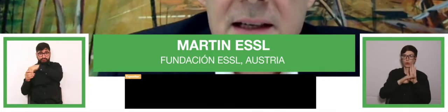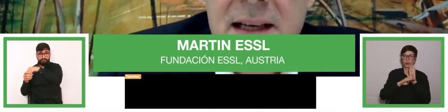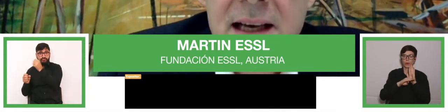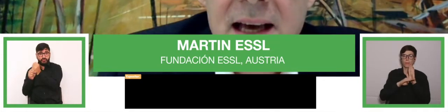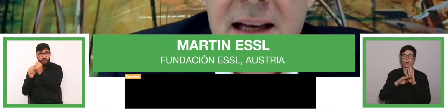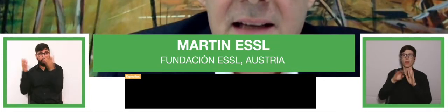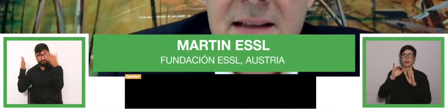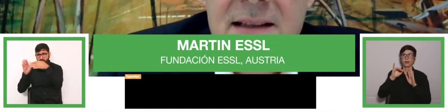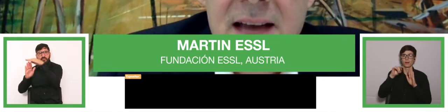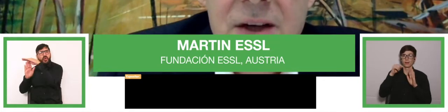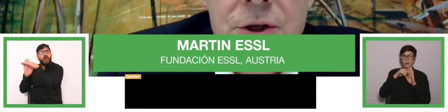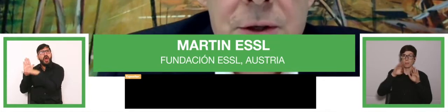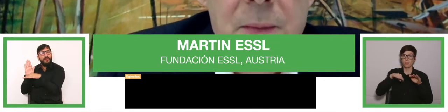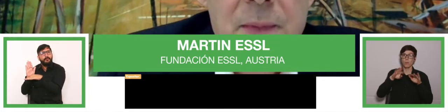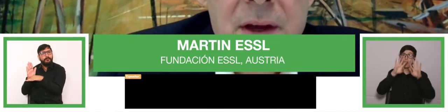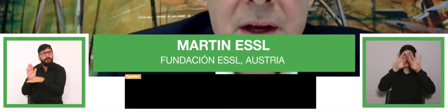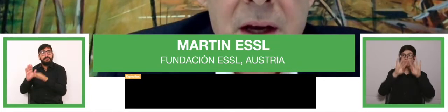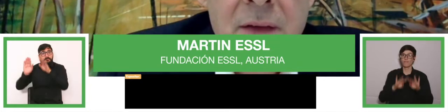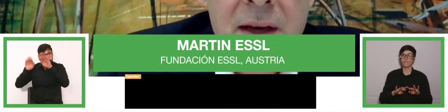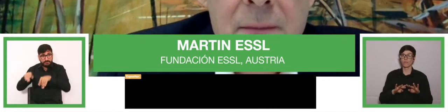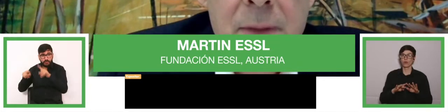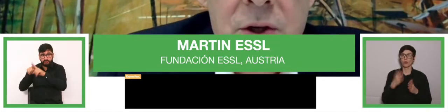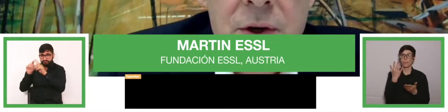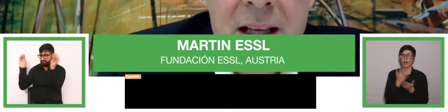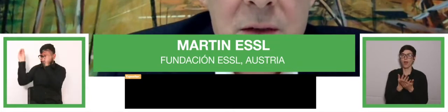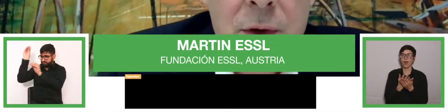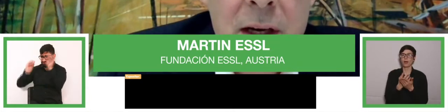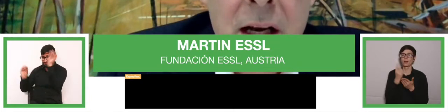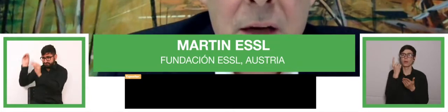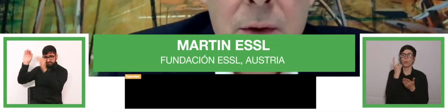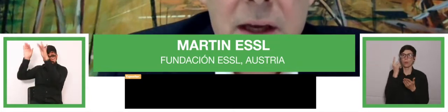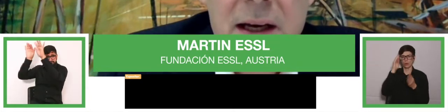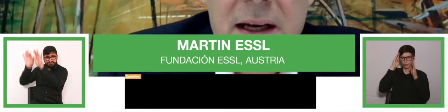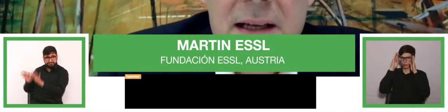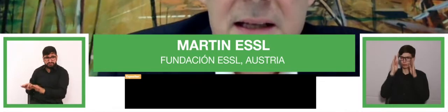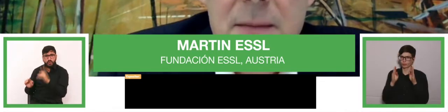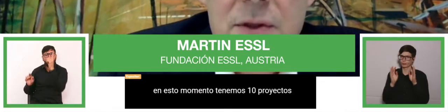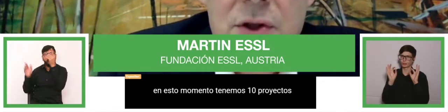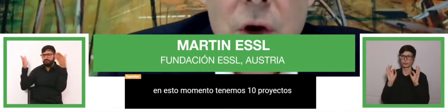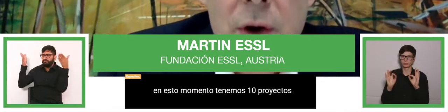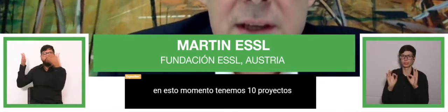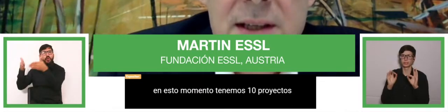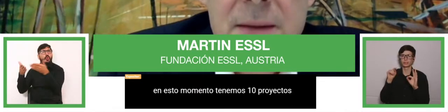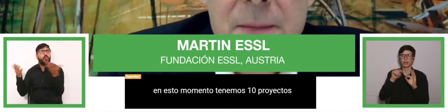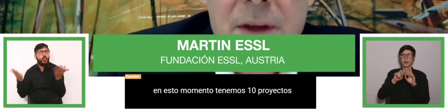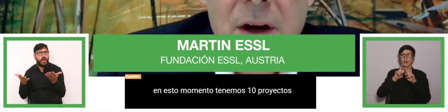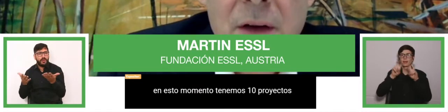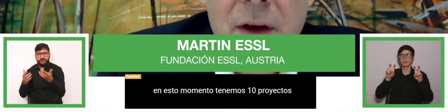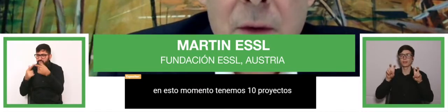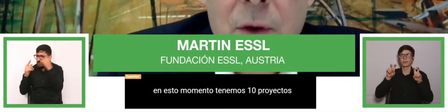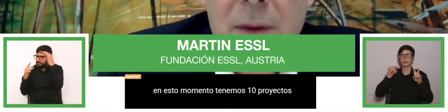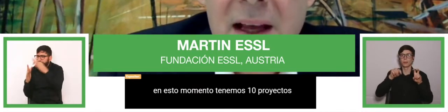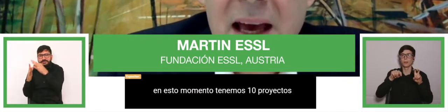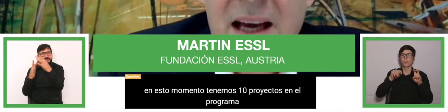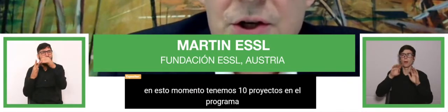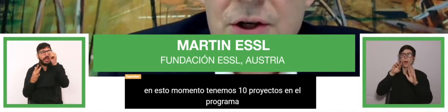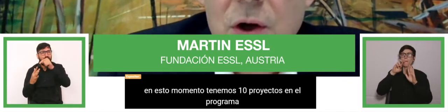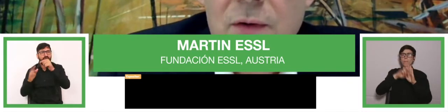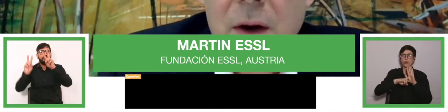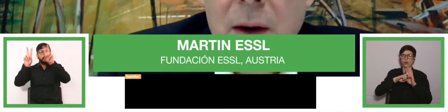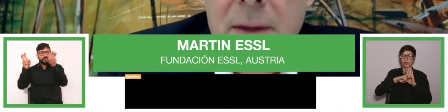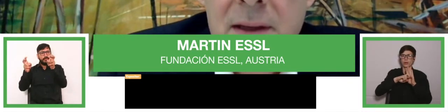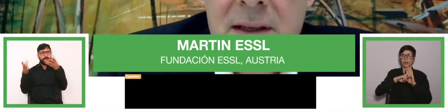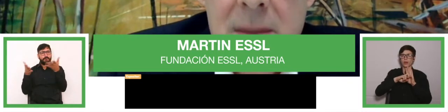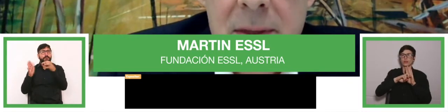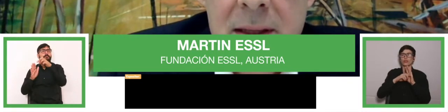is a dedicated section on the impact transfer, including some stories on the replication